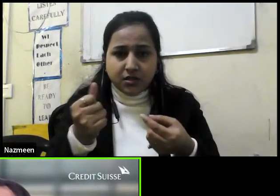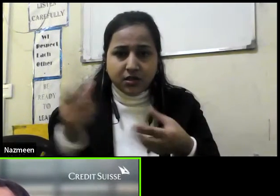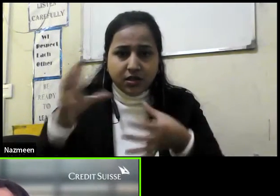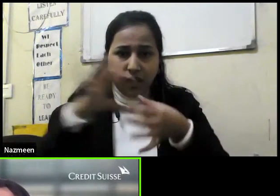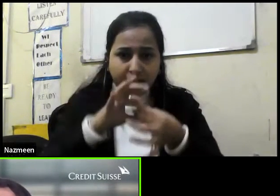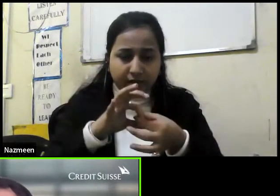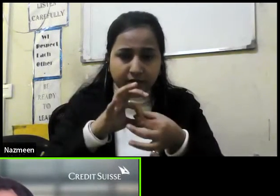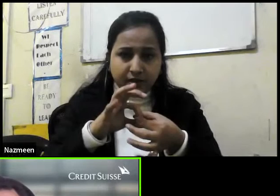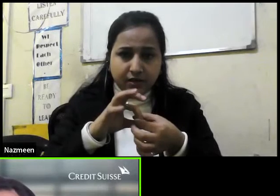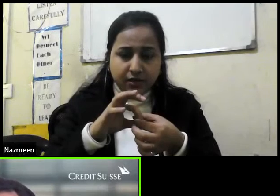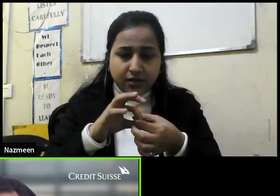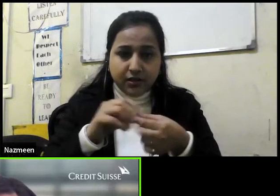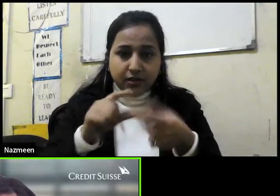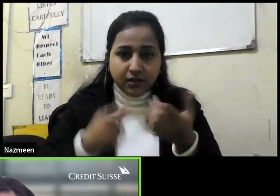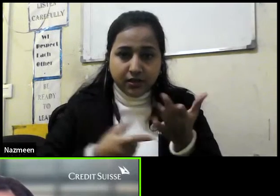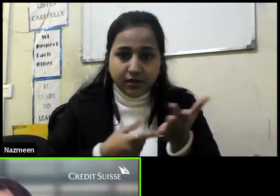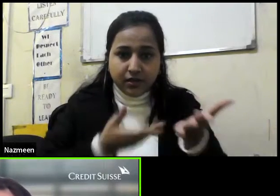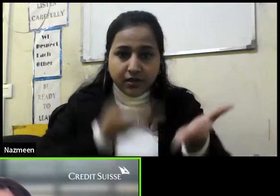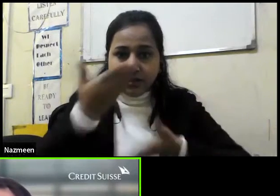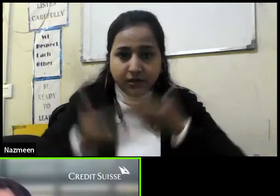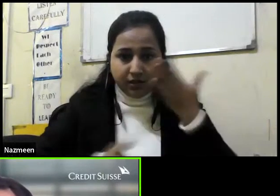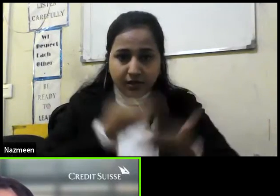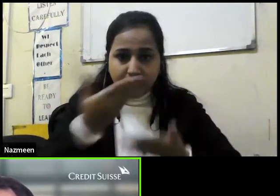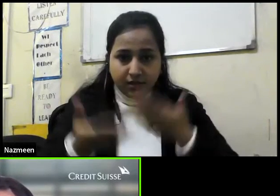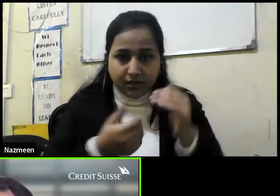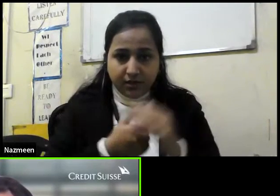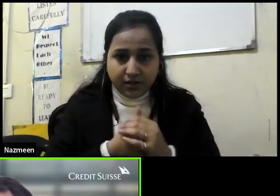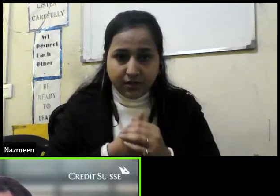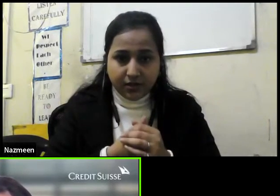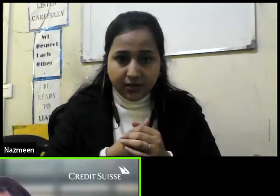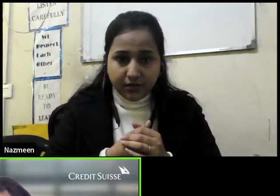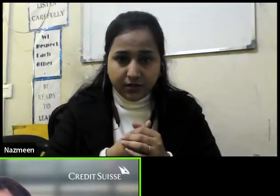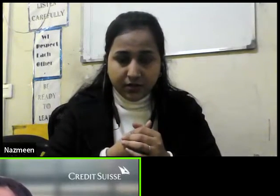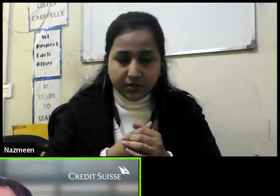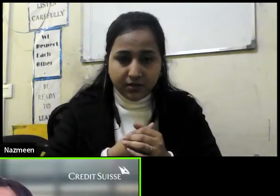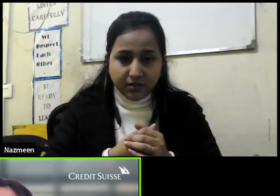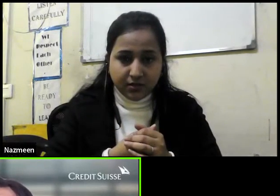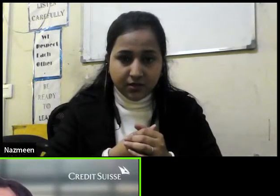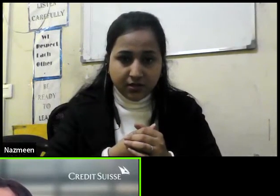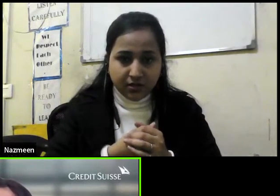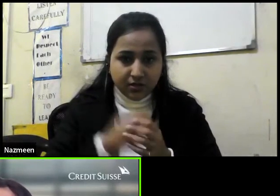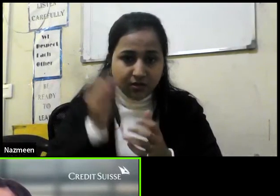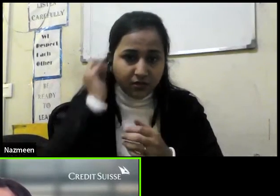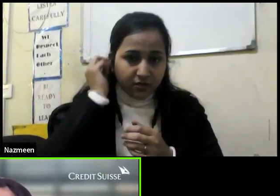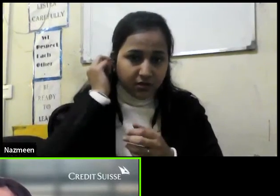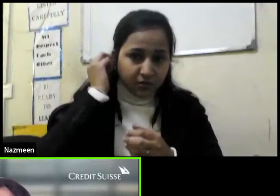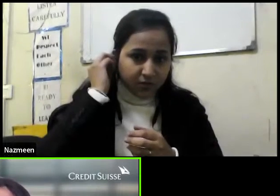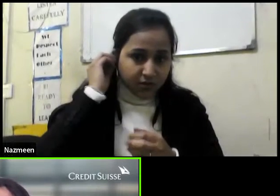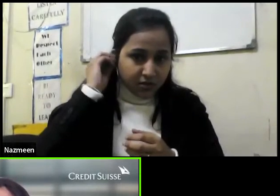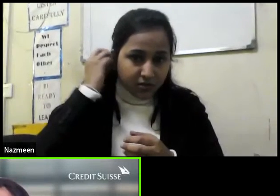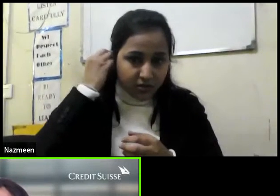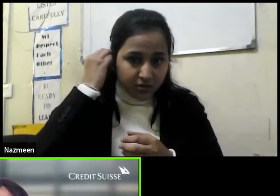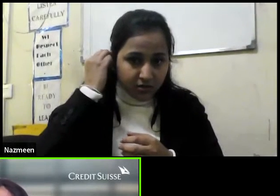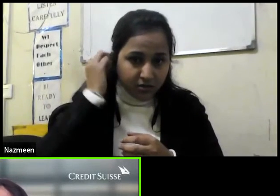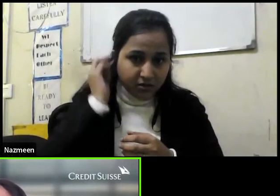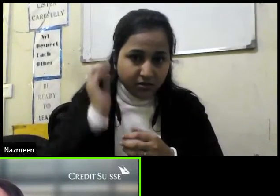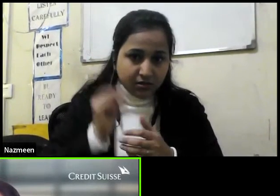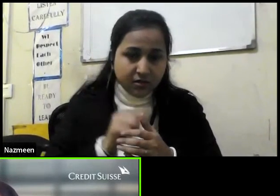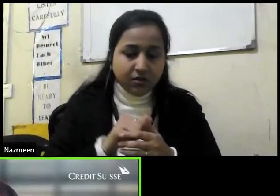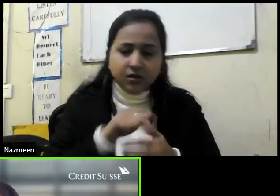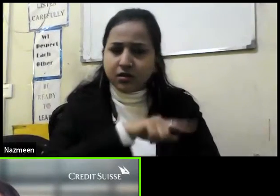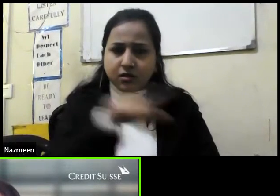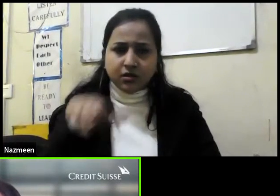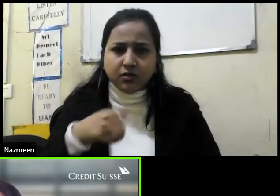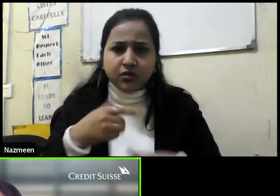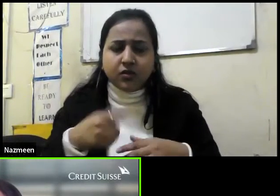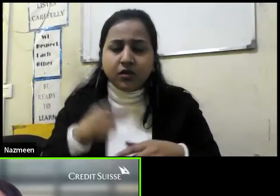for individuals in rural areas, in semi-urban areas as well. And this is for